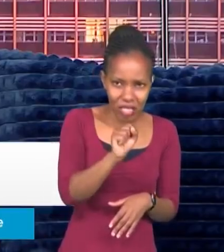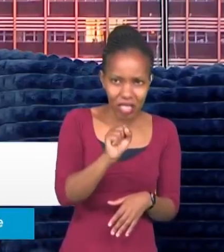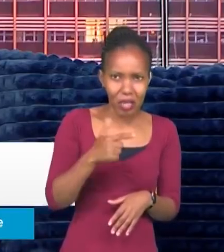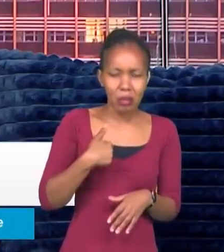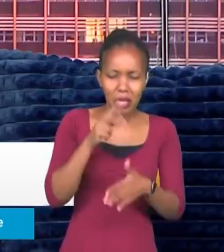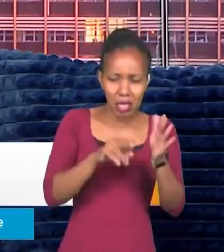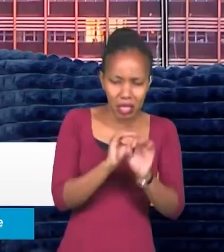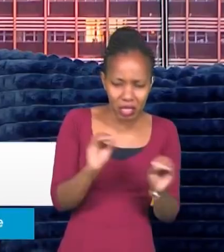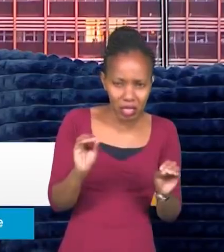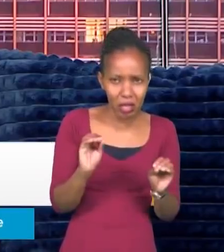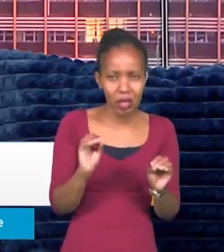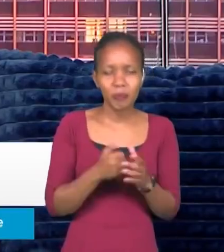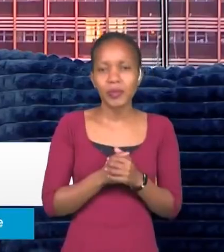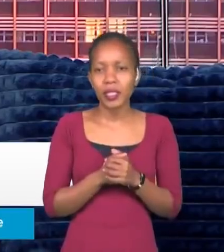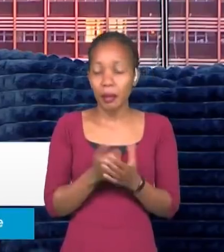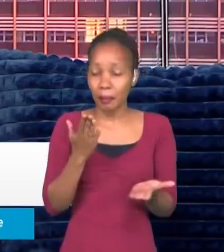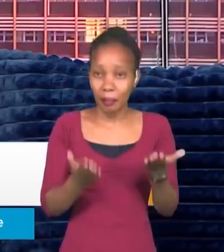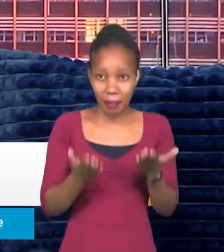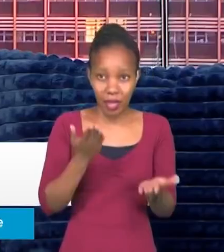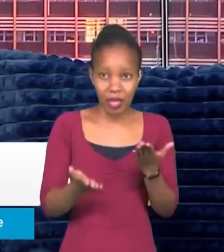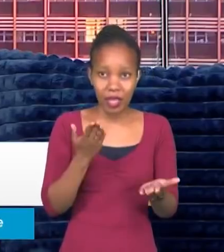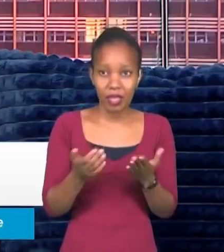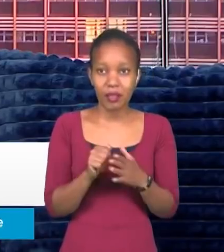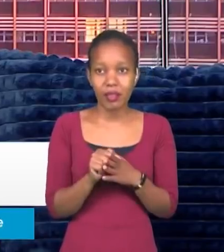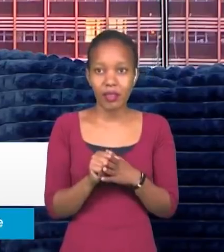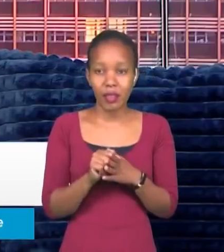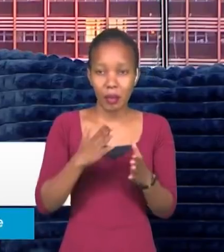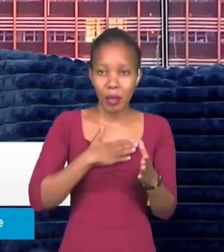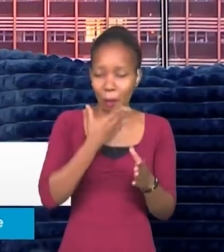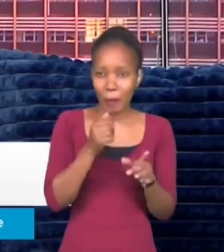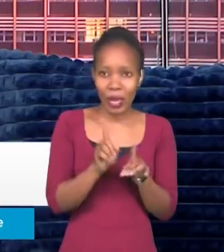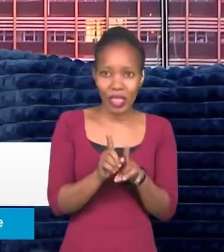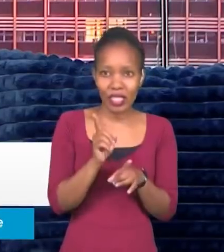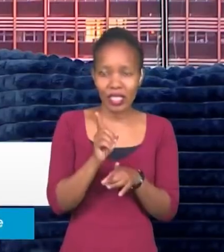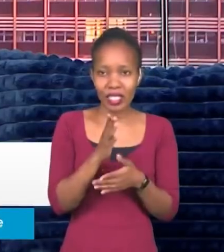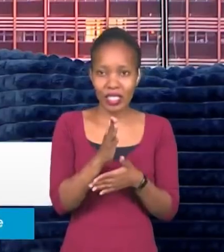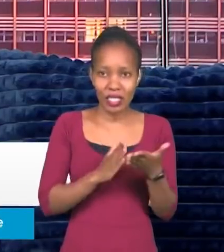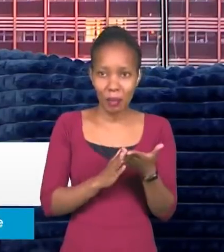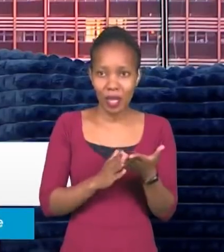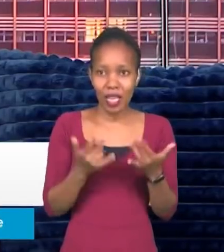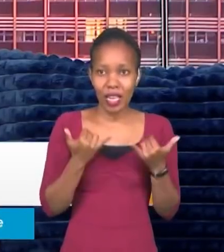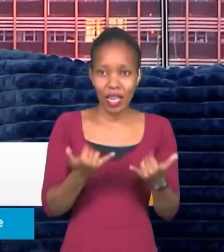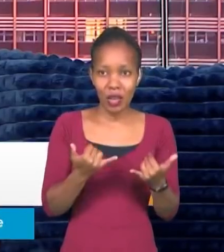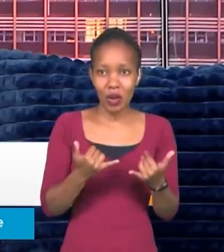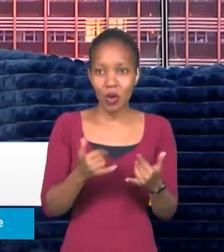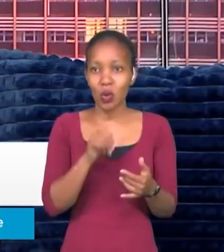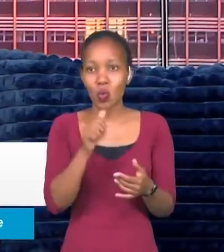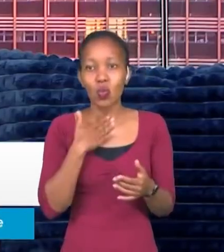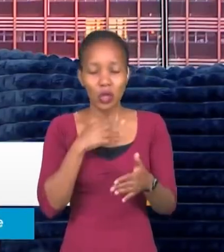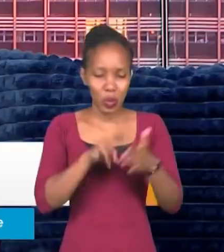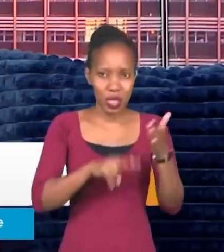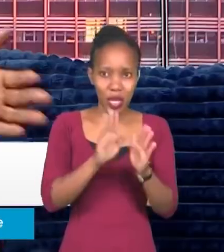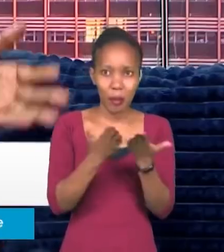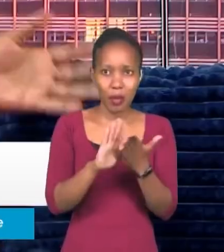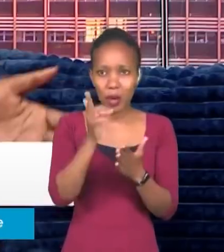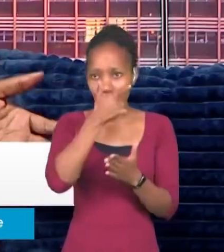not read. So maybe I would look at maybe my brothers and some of them right now would not want to read a book